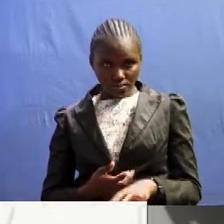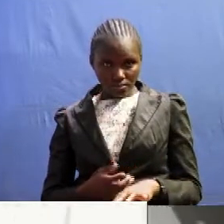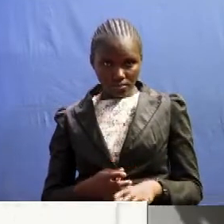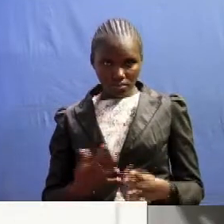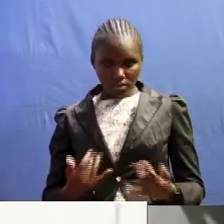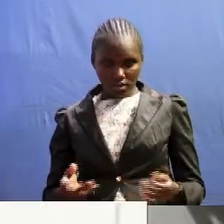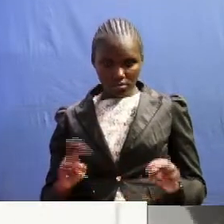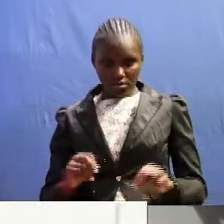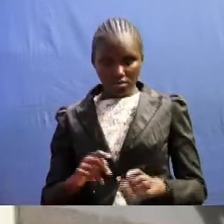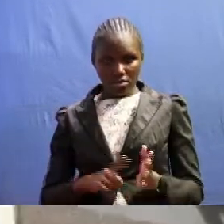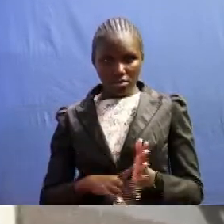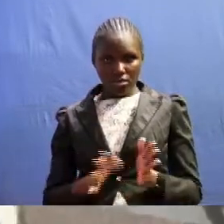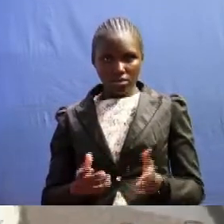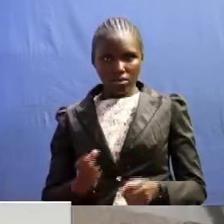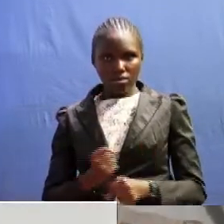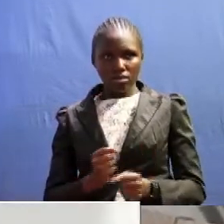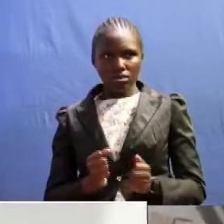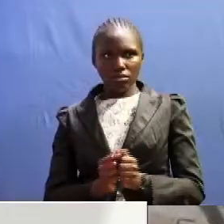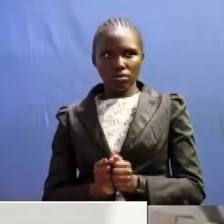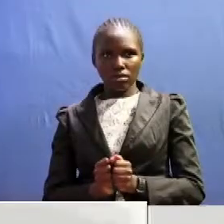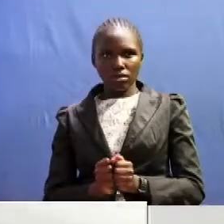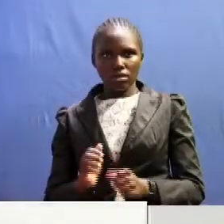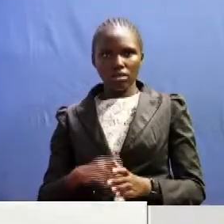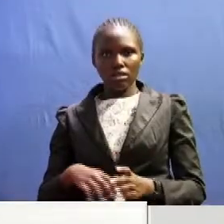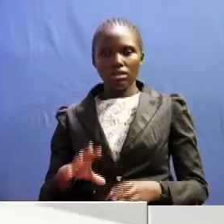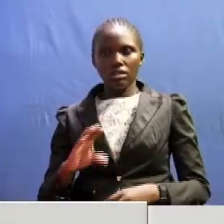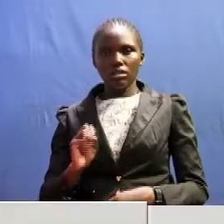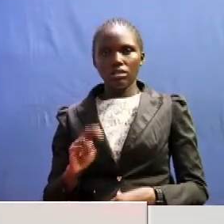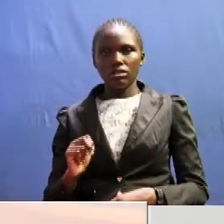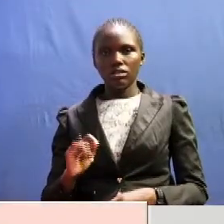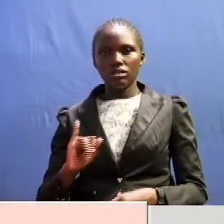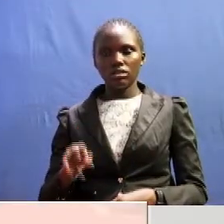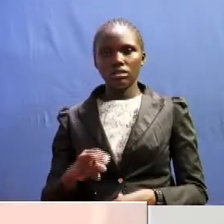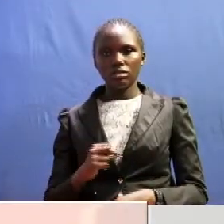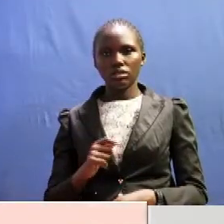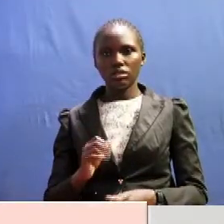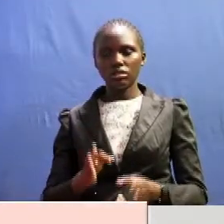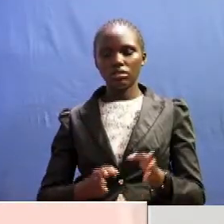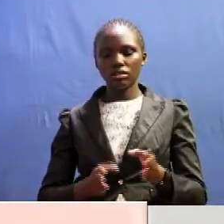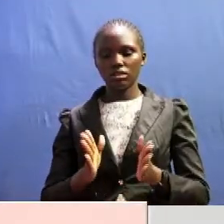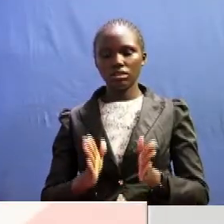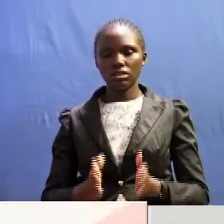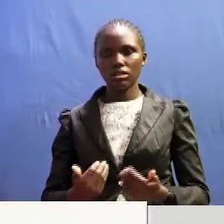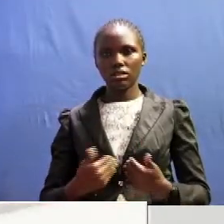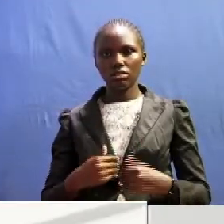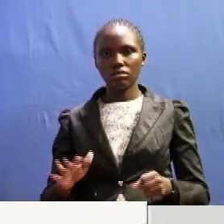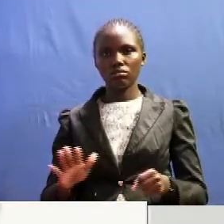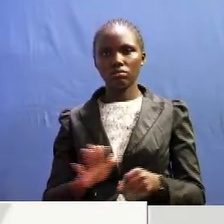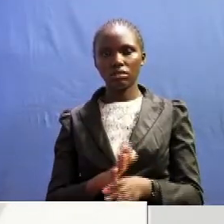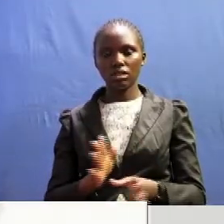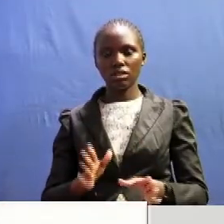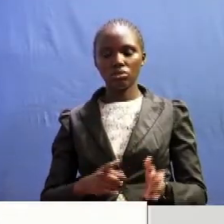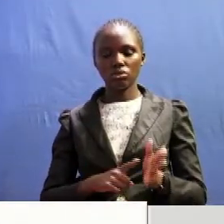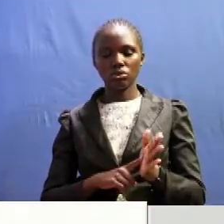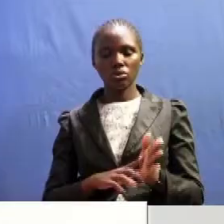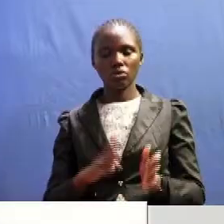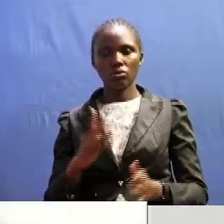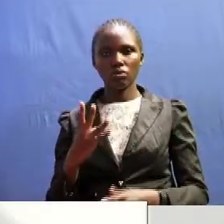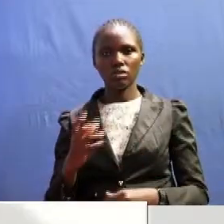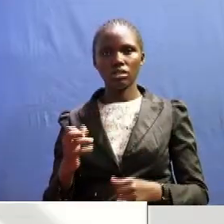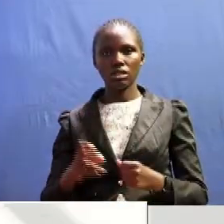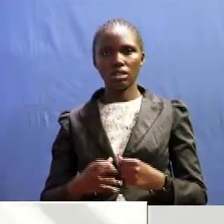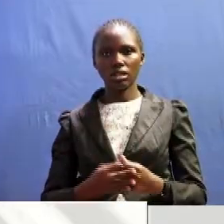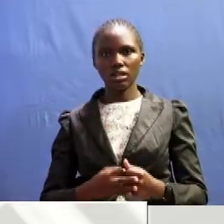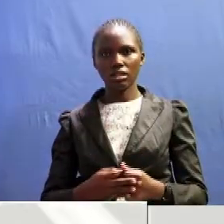The Cabinet Secretary for National Treasury and Economic Planning, John Mbadi, who addressed the attendees, revealed that 48% of